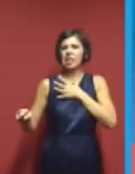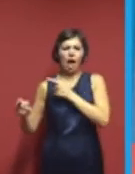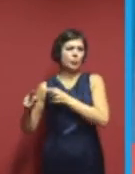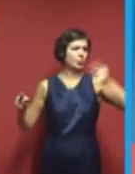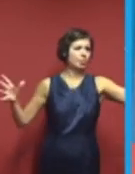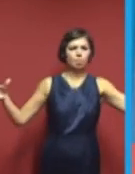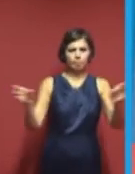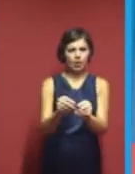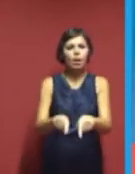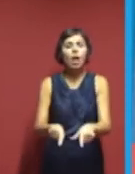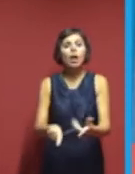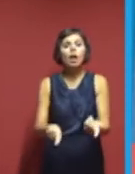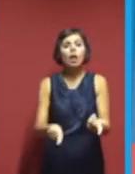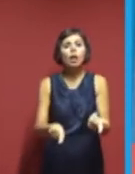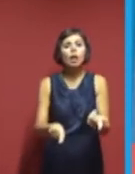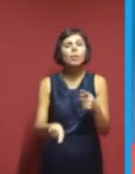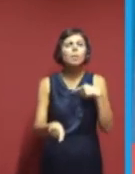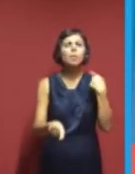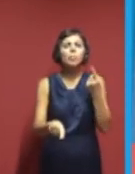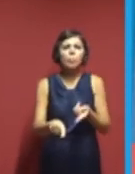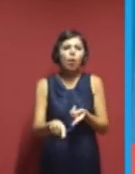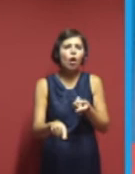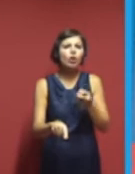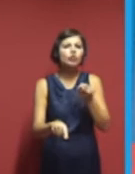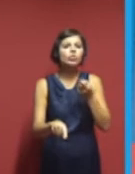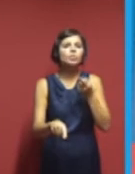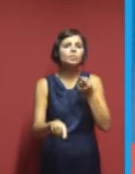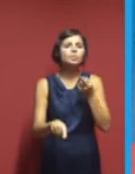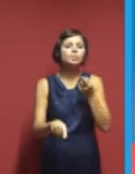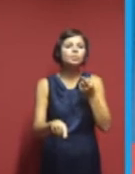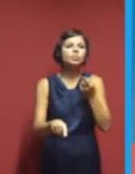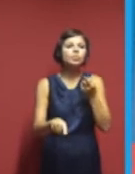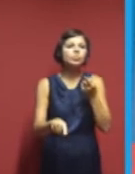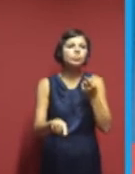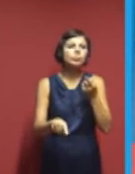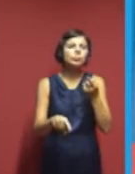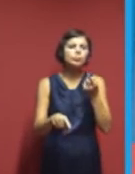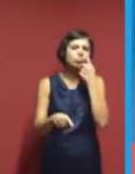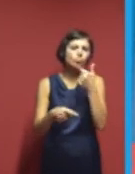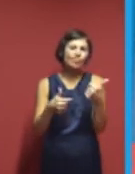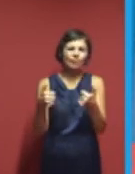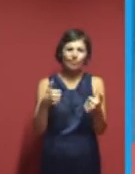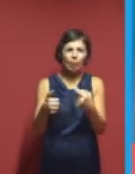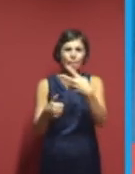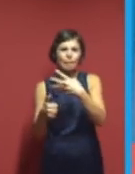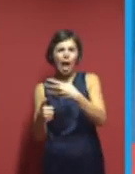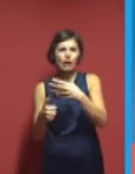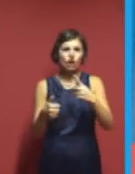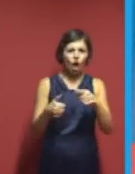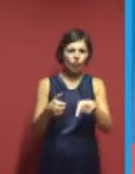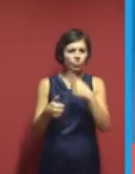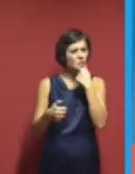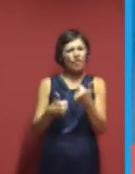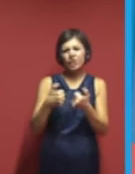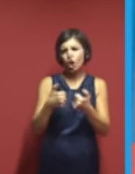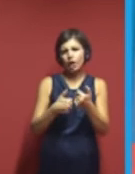Drop-In. Minecraft's a very popular video game, and we use it as a gateway to things like 3D printing. So kids can 3D print projects that they